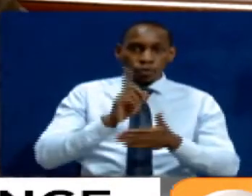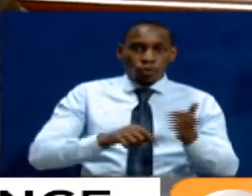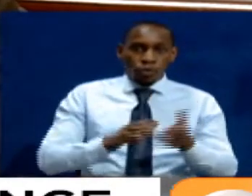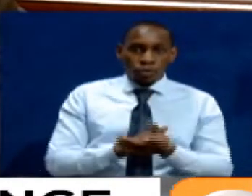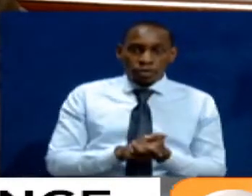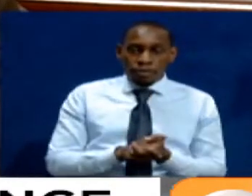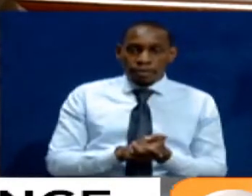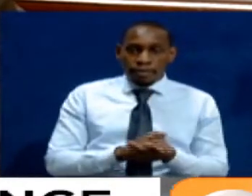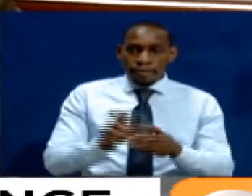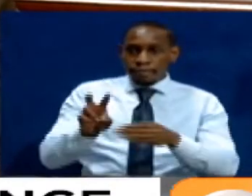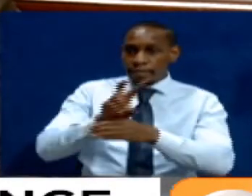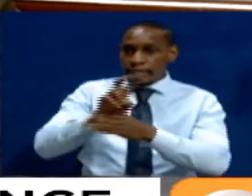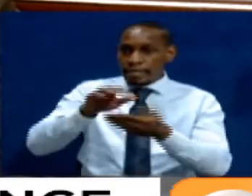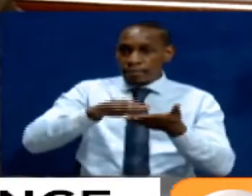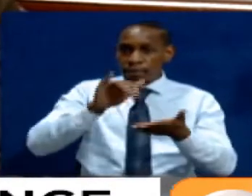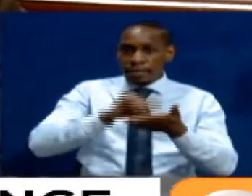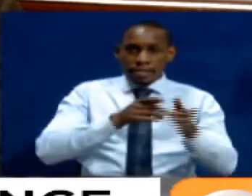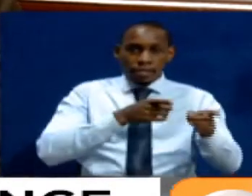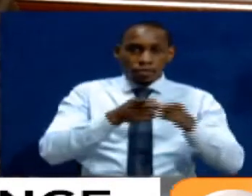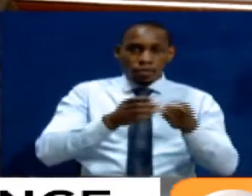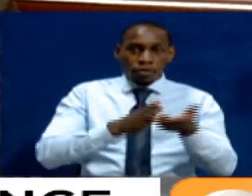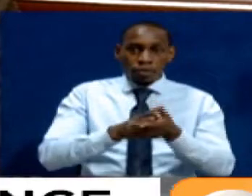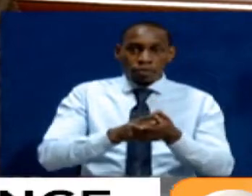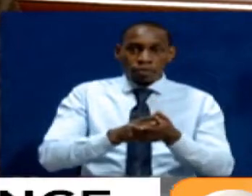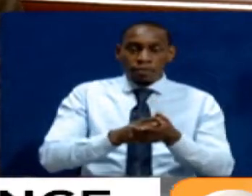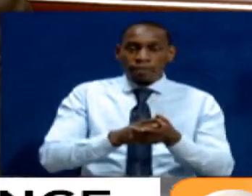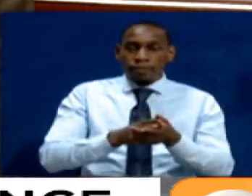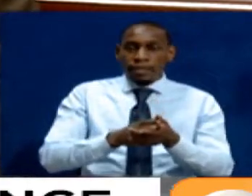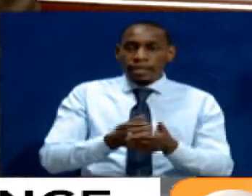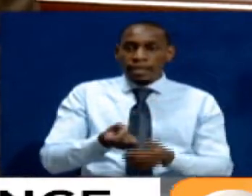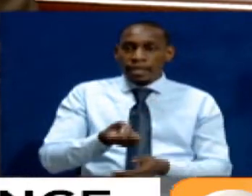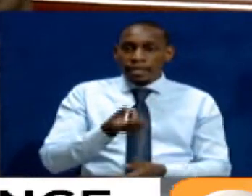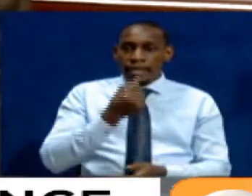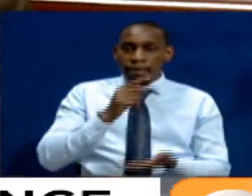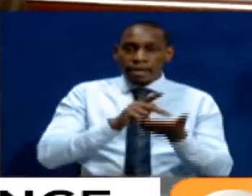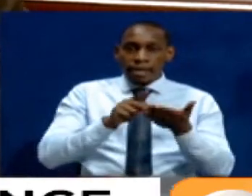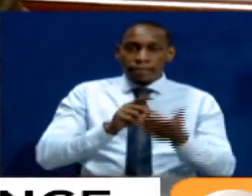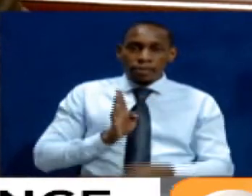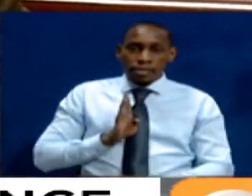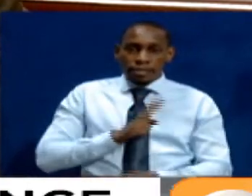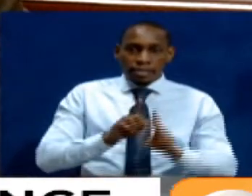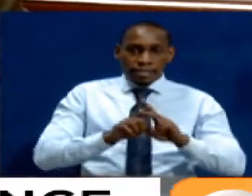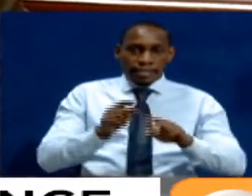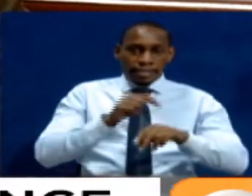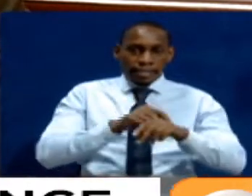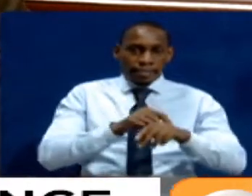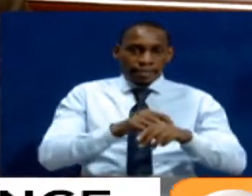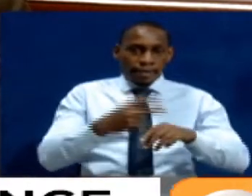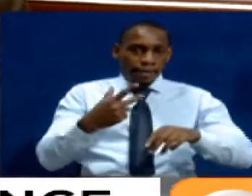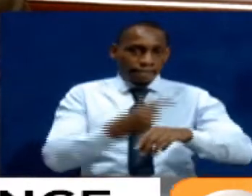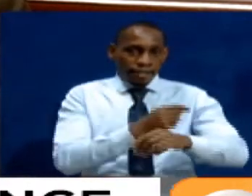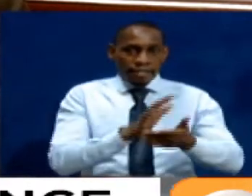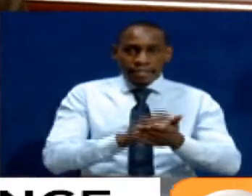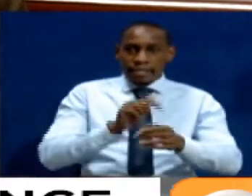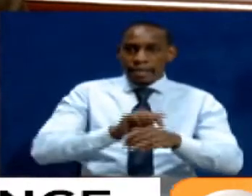call pharmacovigilance that is run by the Pharmacy and Poisons Board. But it begins from the vaccination post. Immediately you are